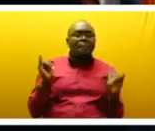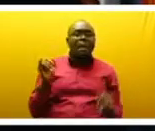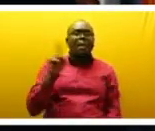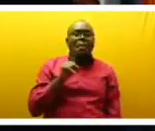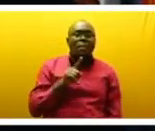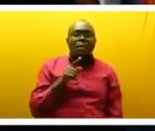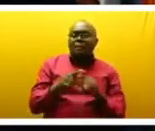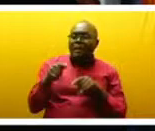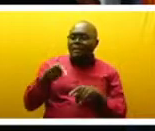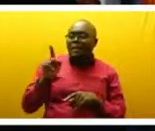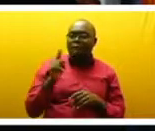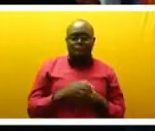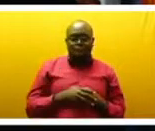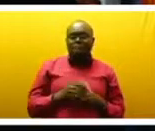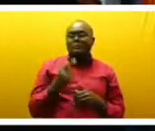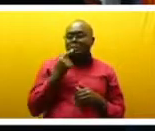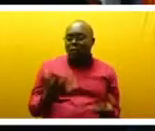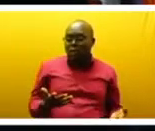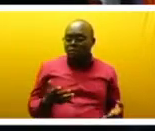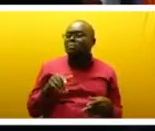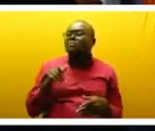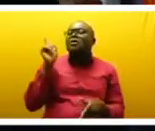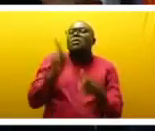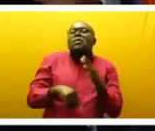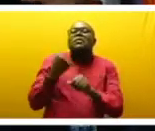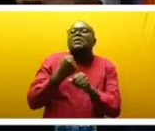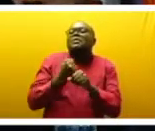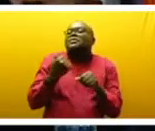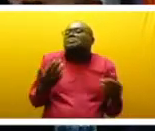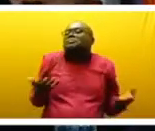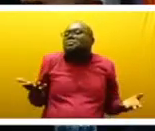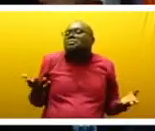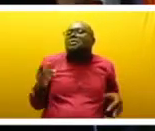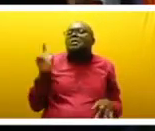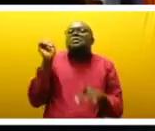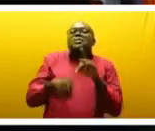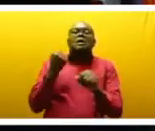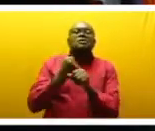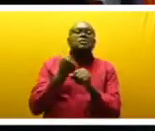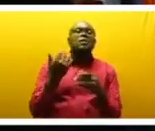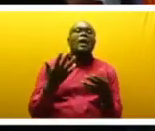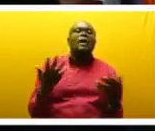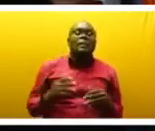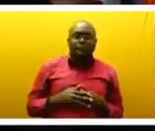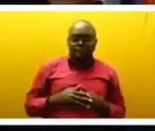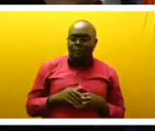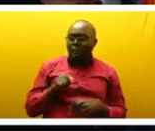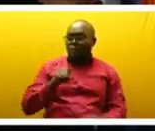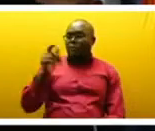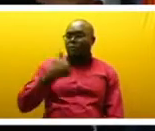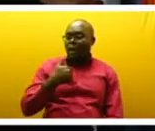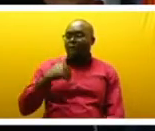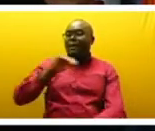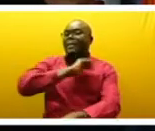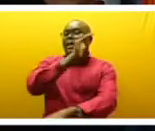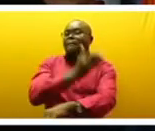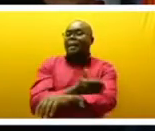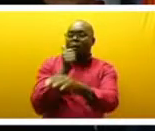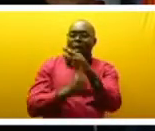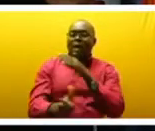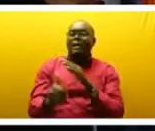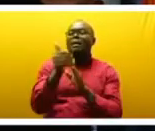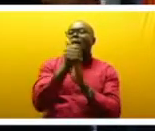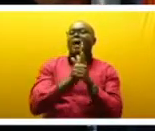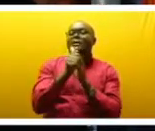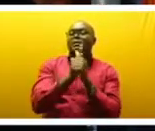who quite casually says, Mtadu, do something. You have power under Article 140,